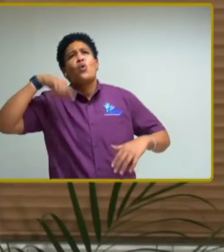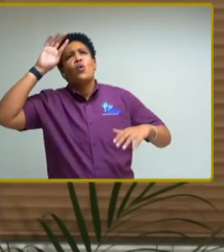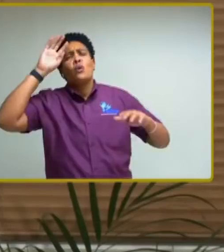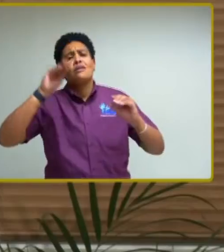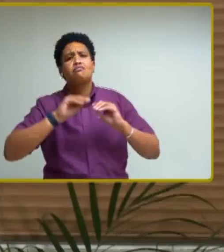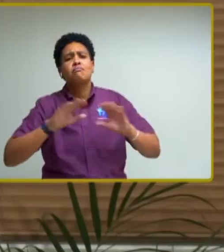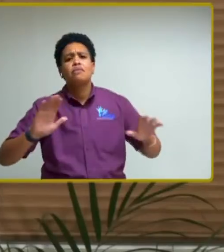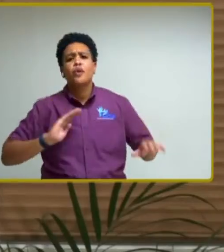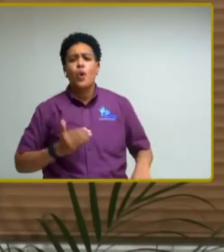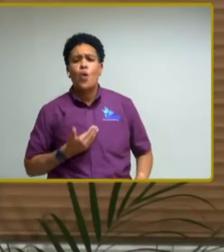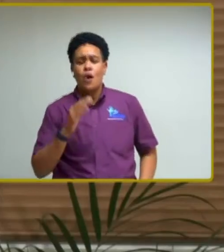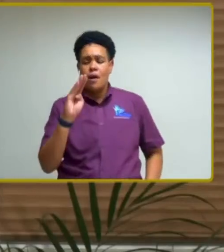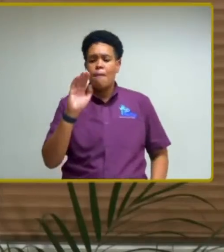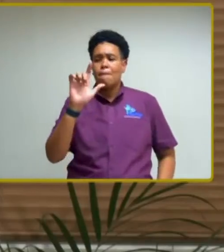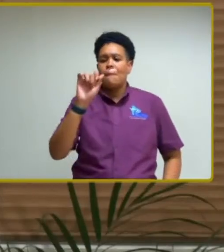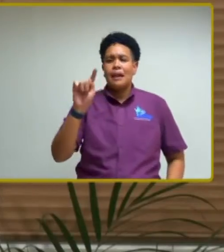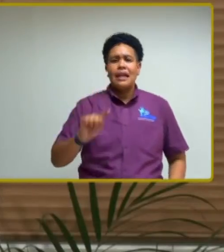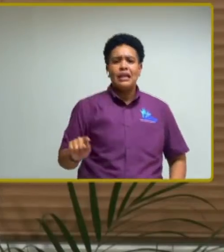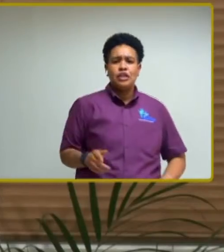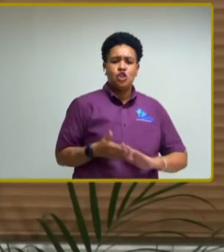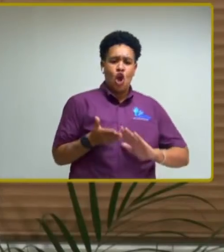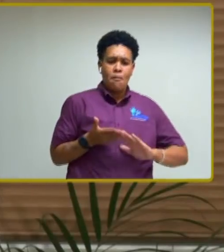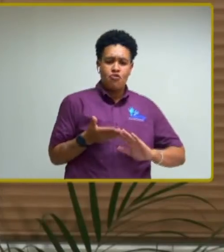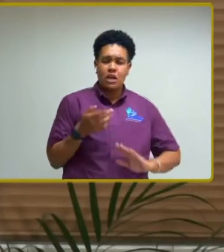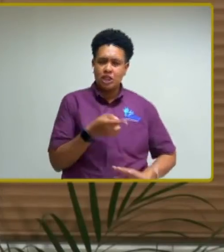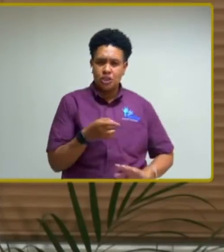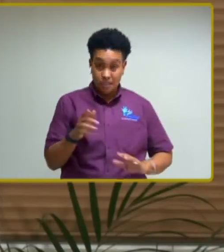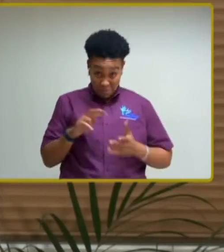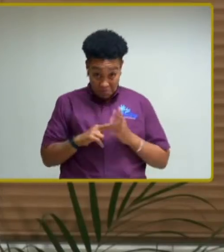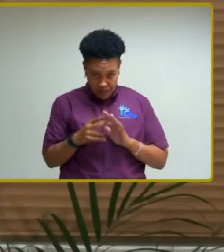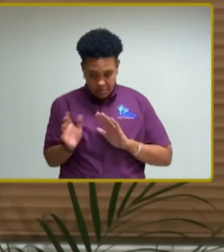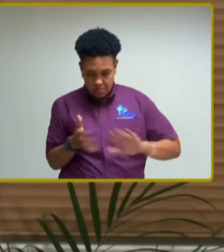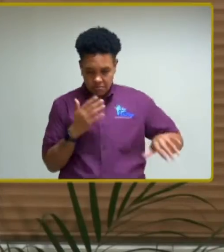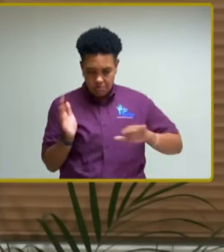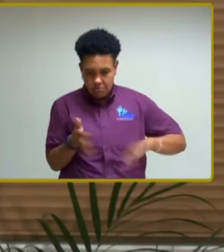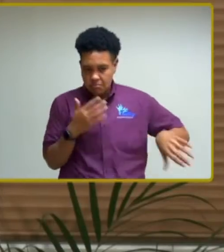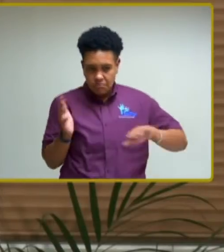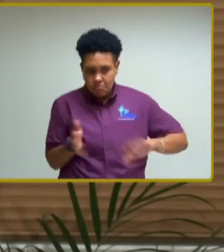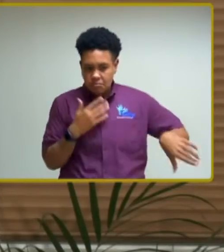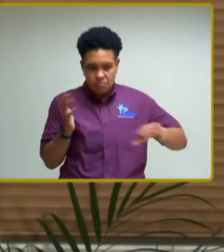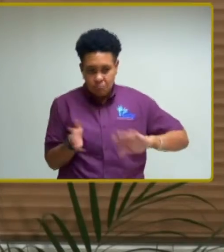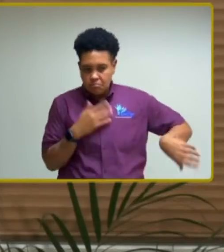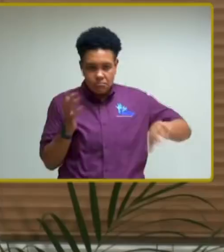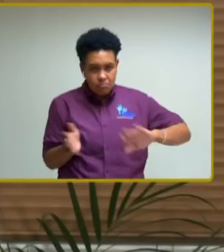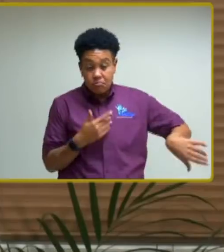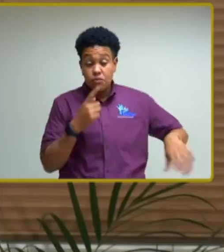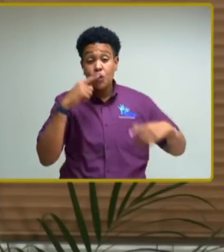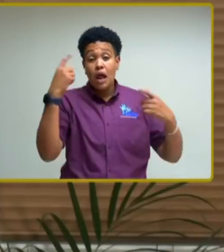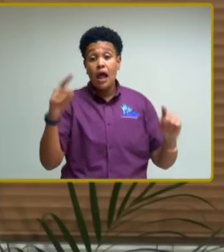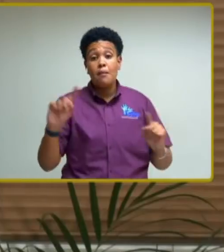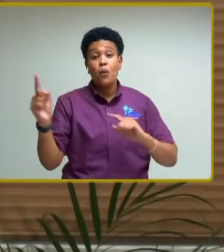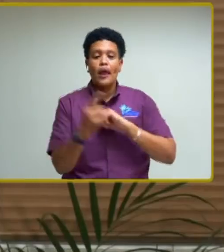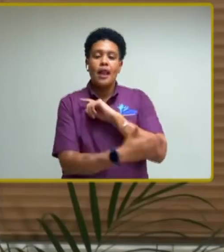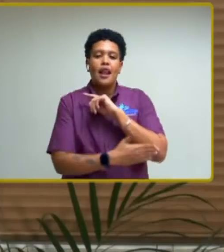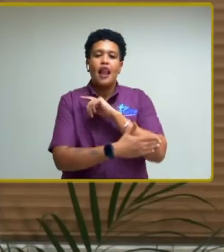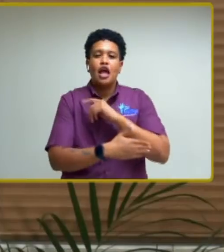our Blitz operation. It will take place at the National